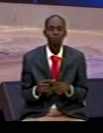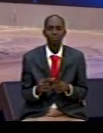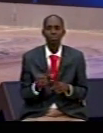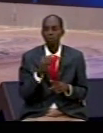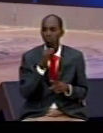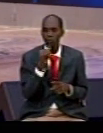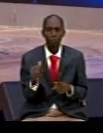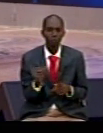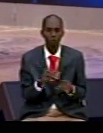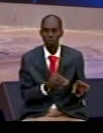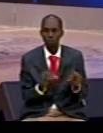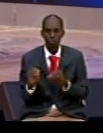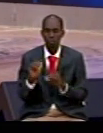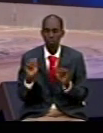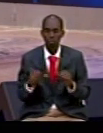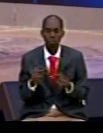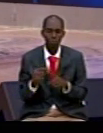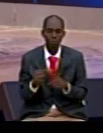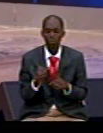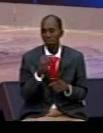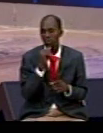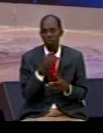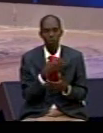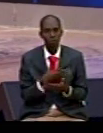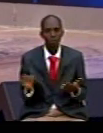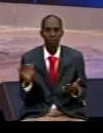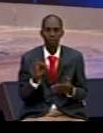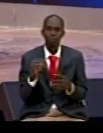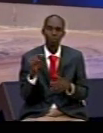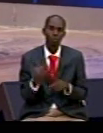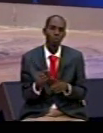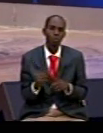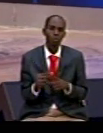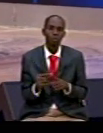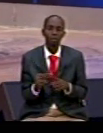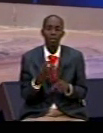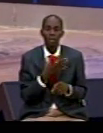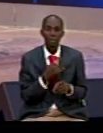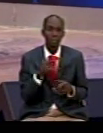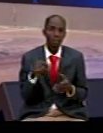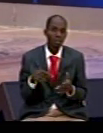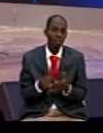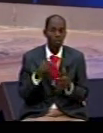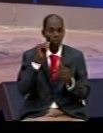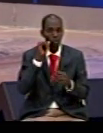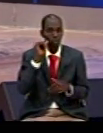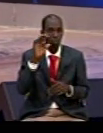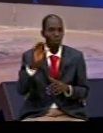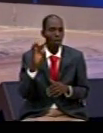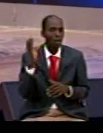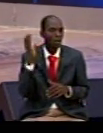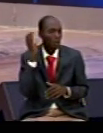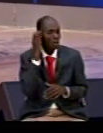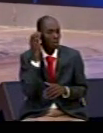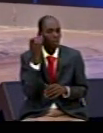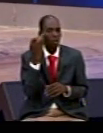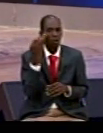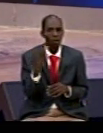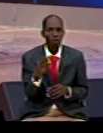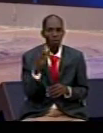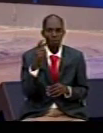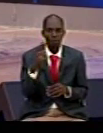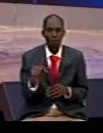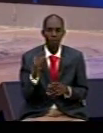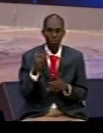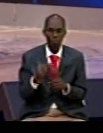Word, and infallible Word. And this woman heard of the